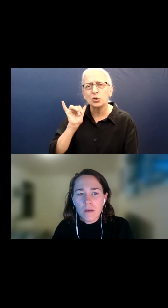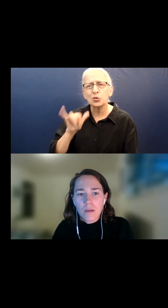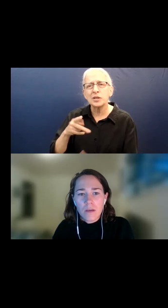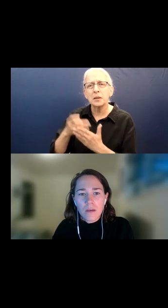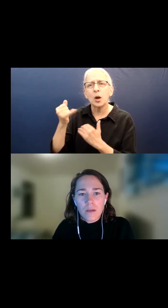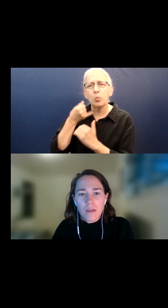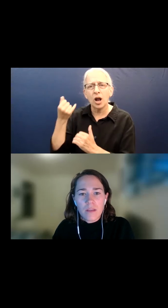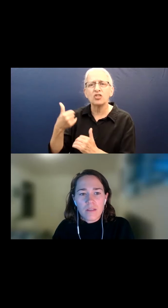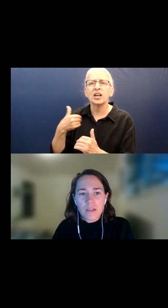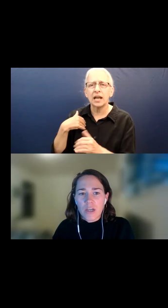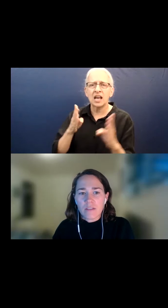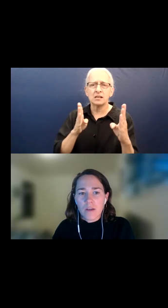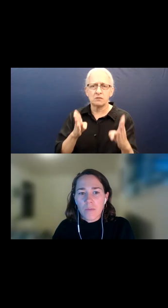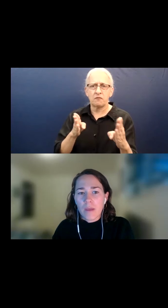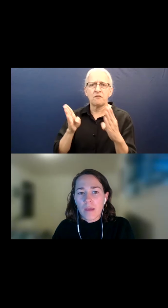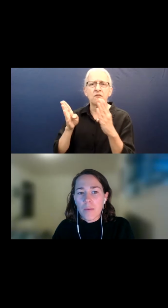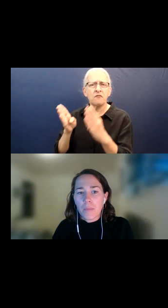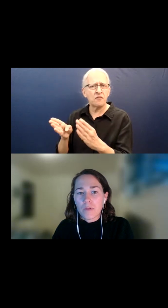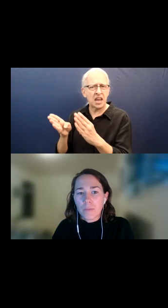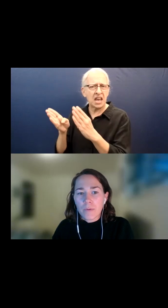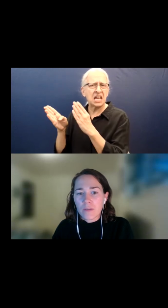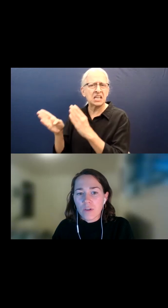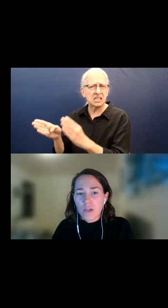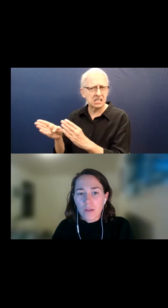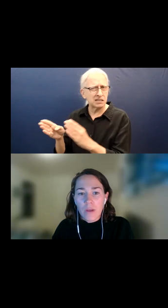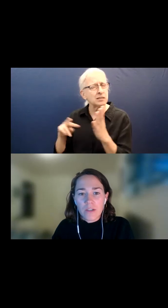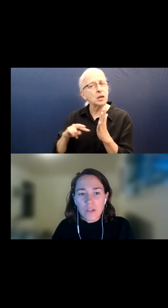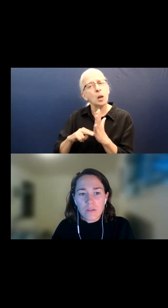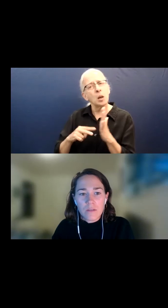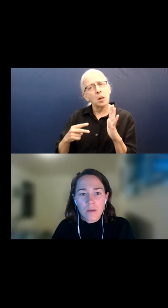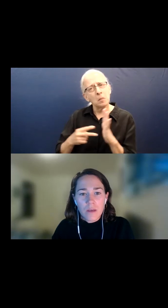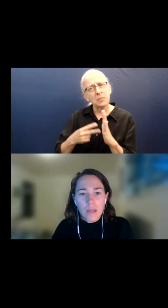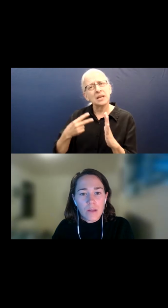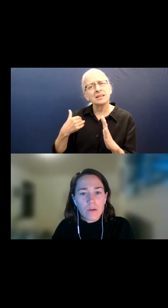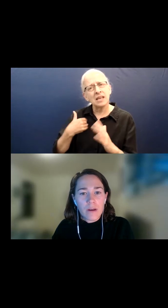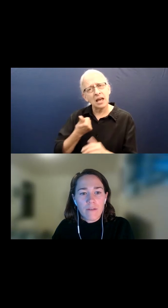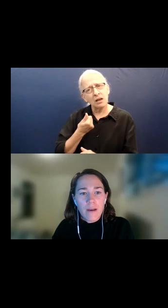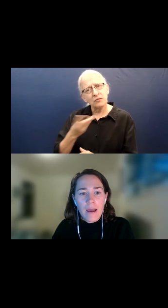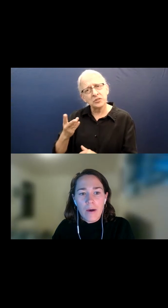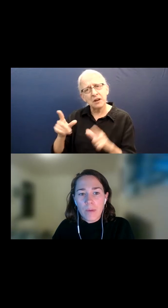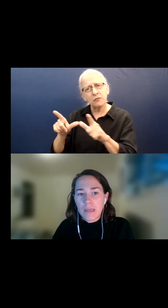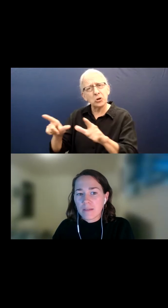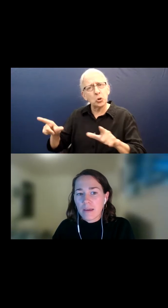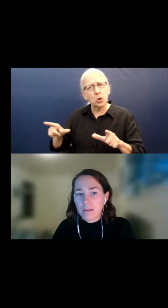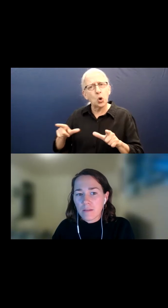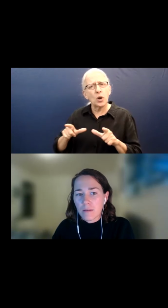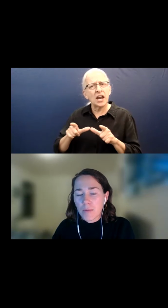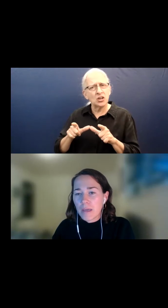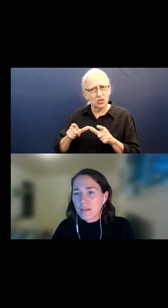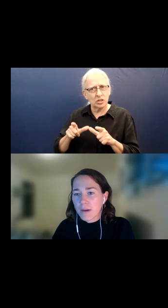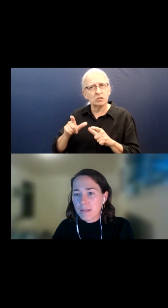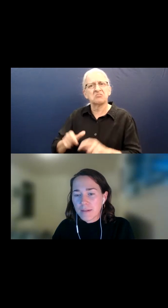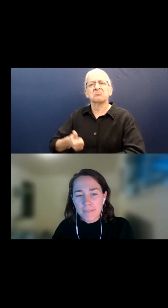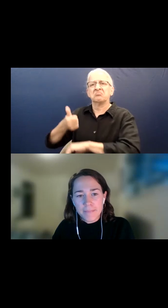phases. This suggests there be multiple construction locations. Can you clarify how many sites can